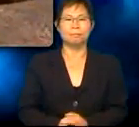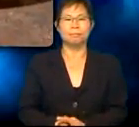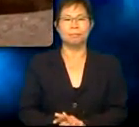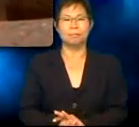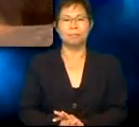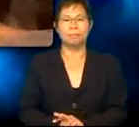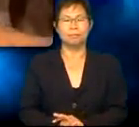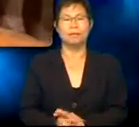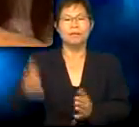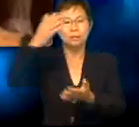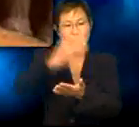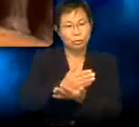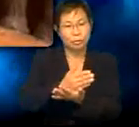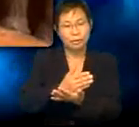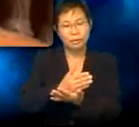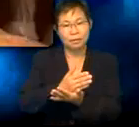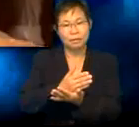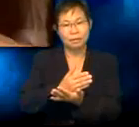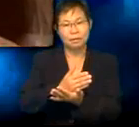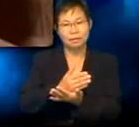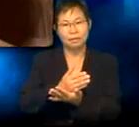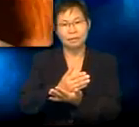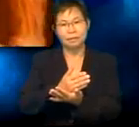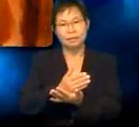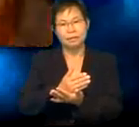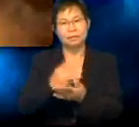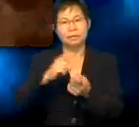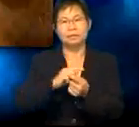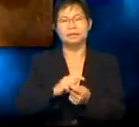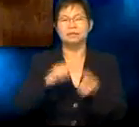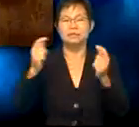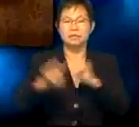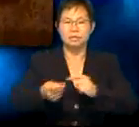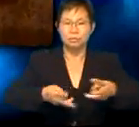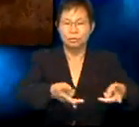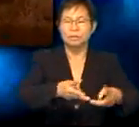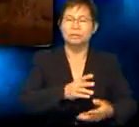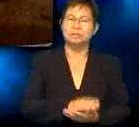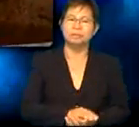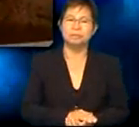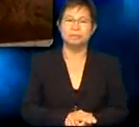Look, they are stopping. They are trying to freeze their way through.